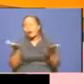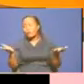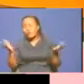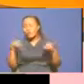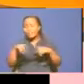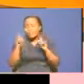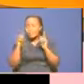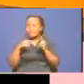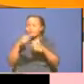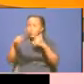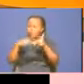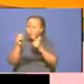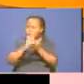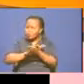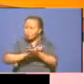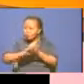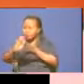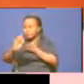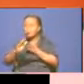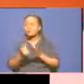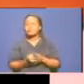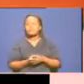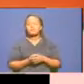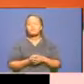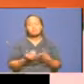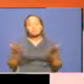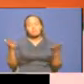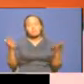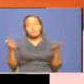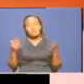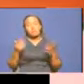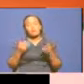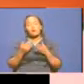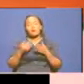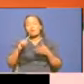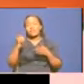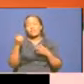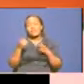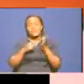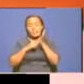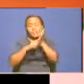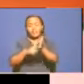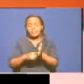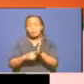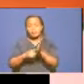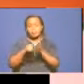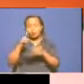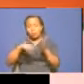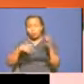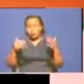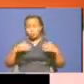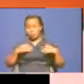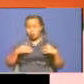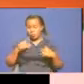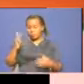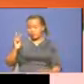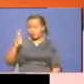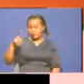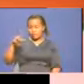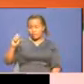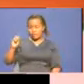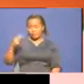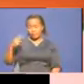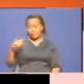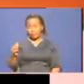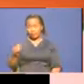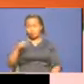seamless? So what happens is, I'll give an example of the model that we have at Mboya Hospital. Mm-hmm. We have a transplant committee that